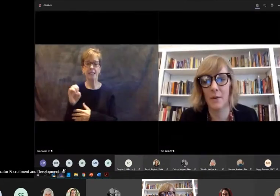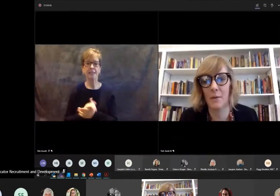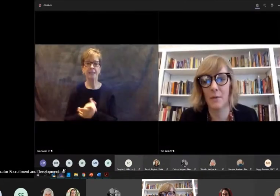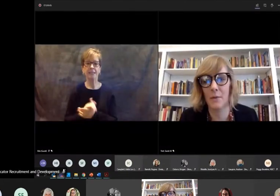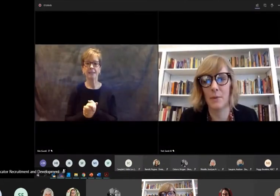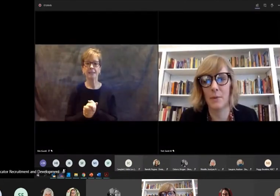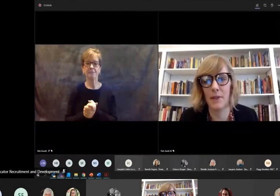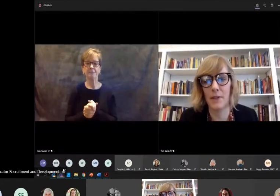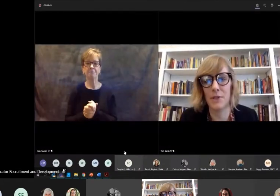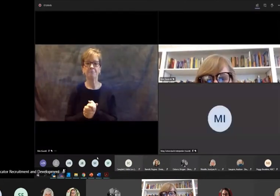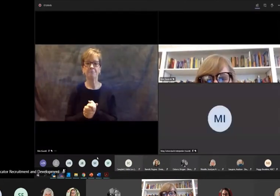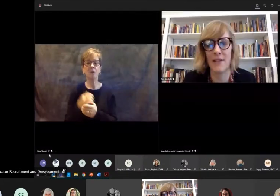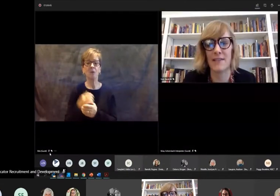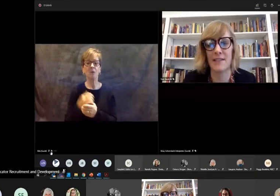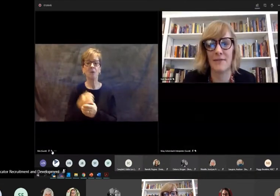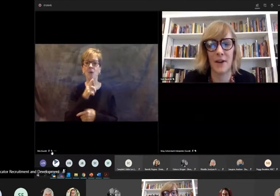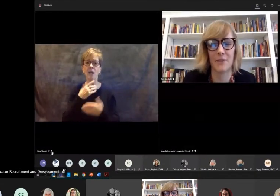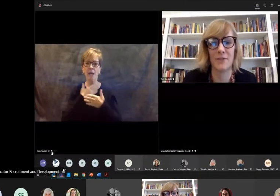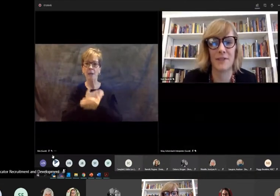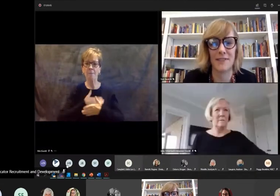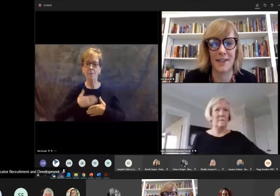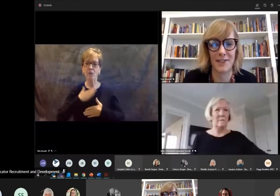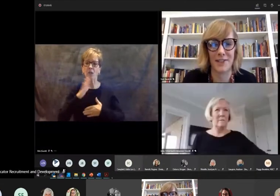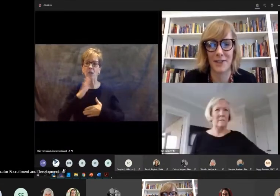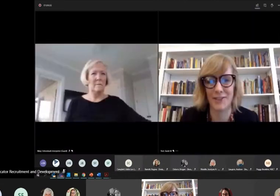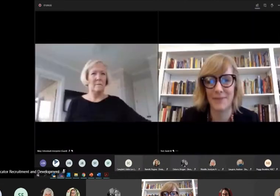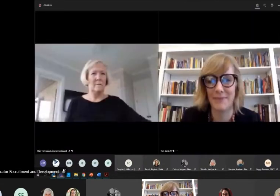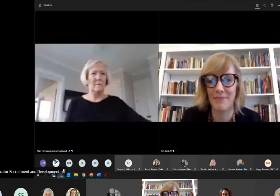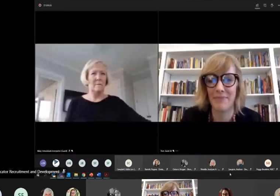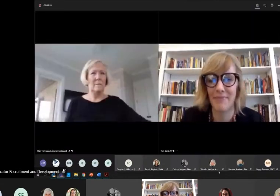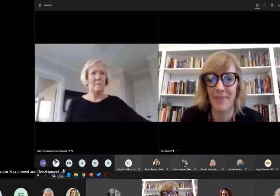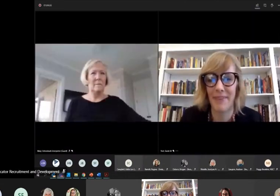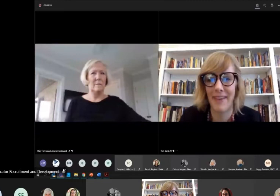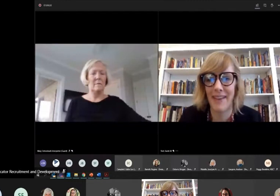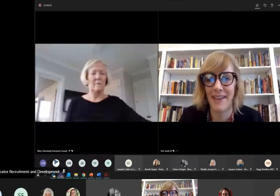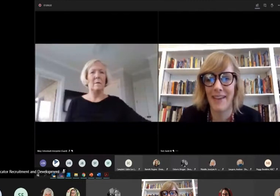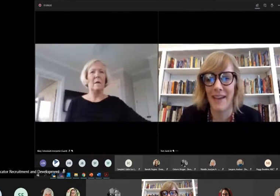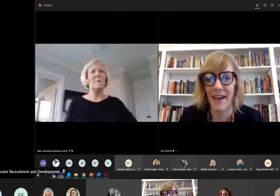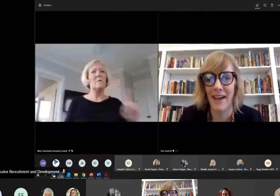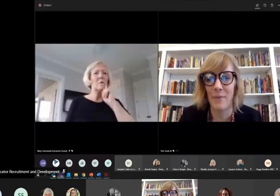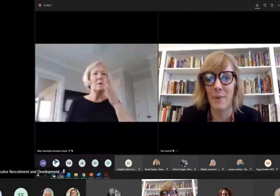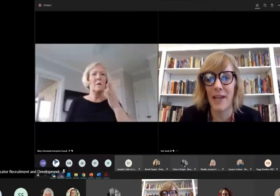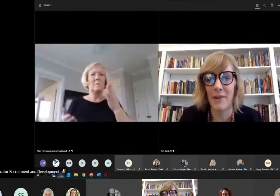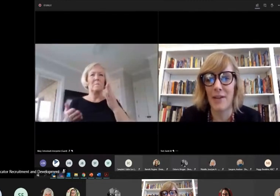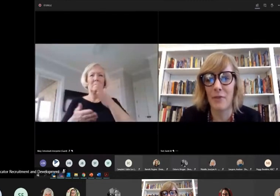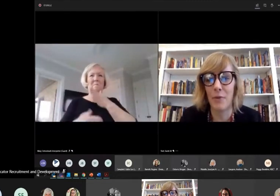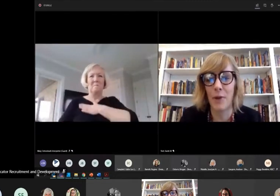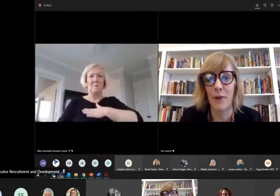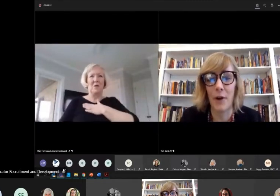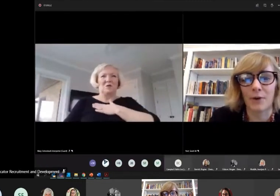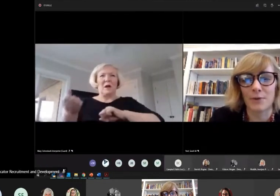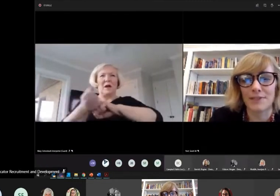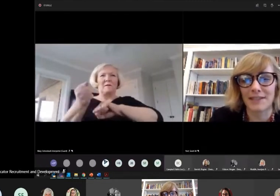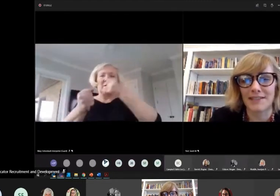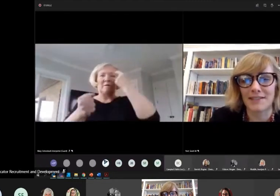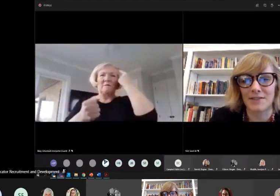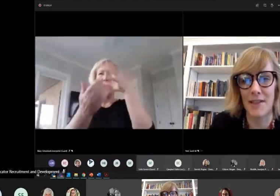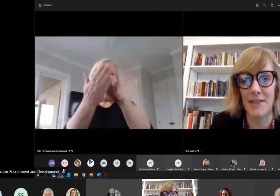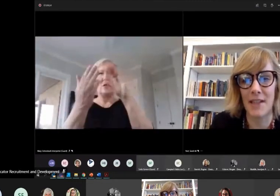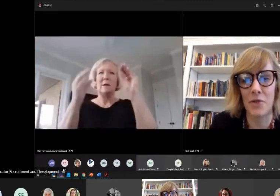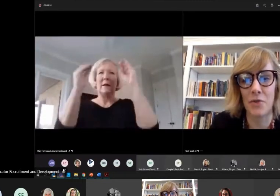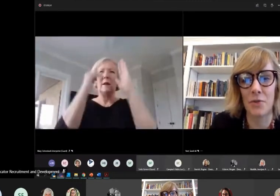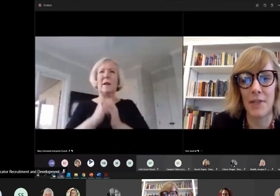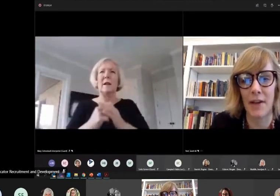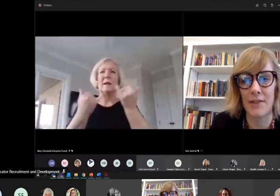We really appreciate your advocacy for our students and our teachers. We will now hear from one of our own Kentucky students